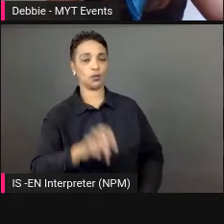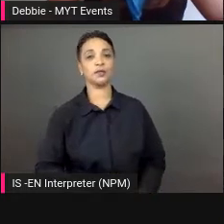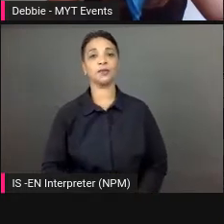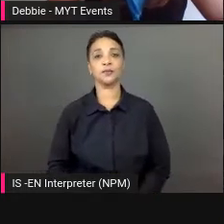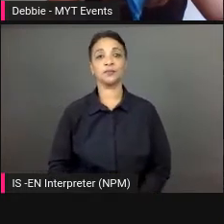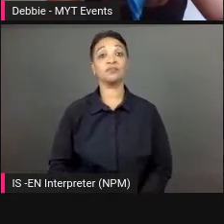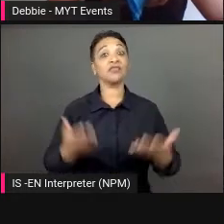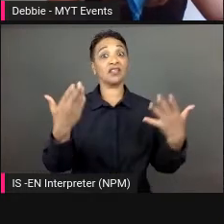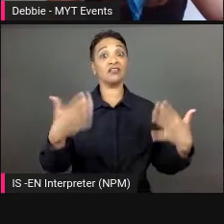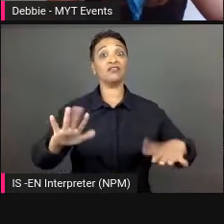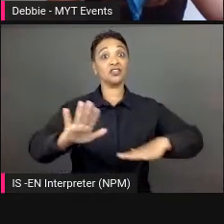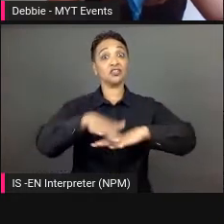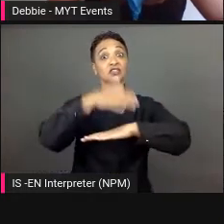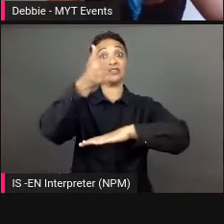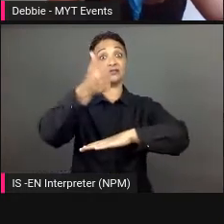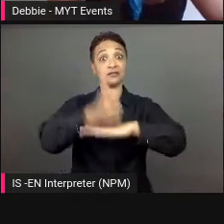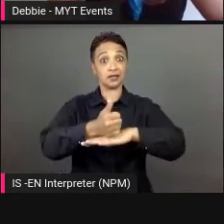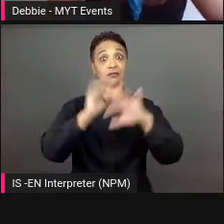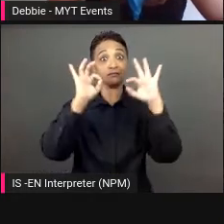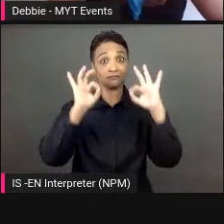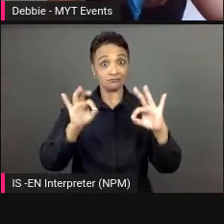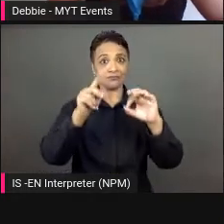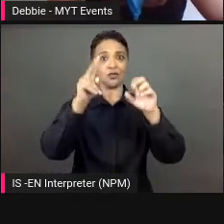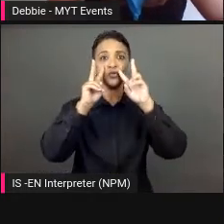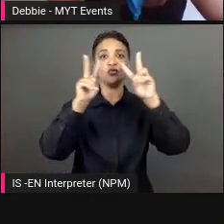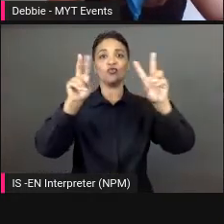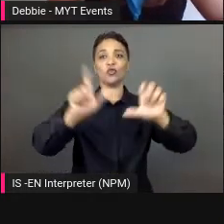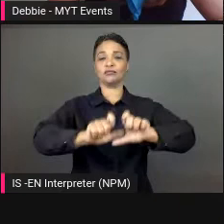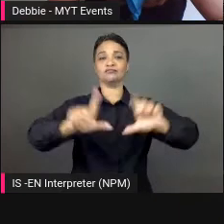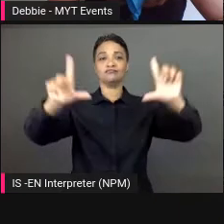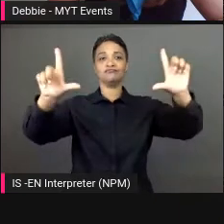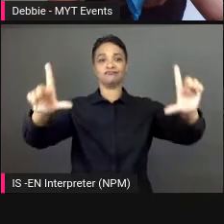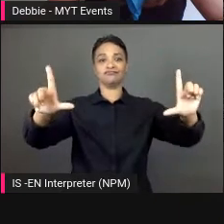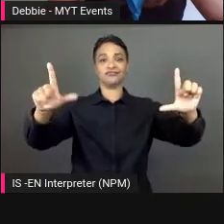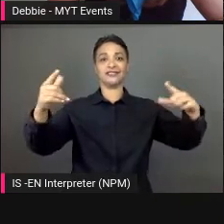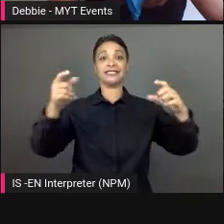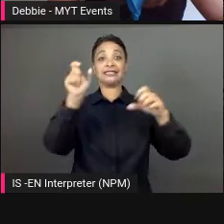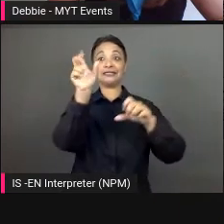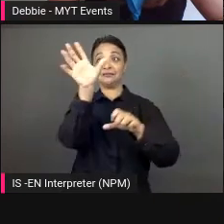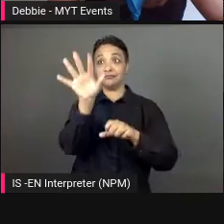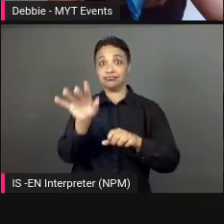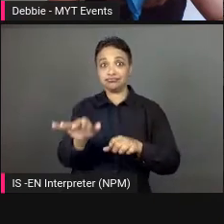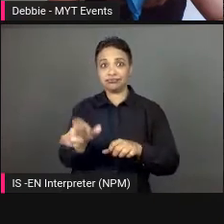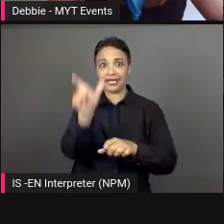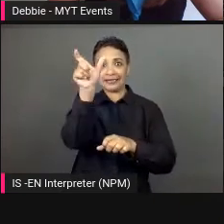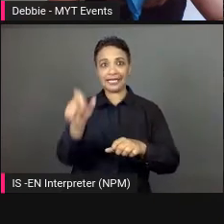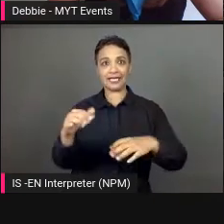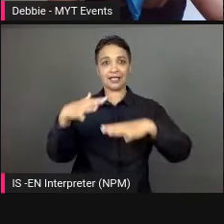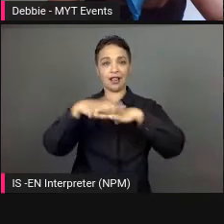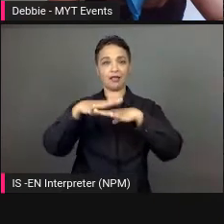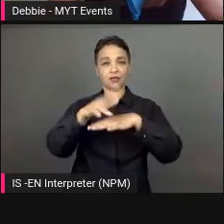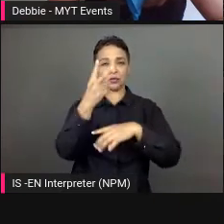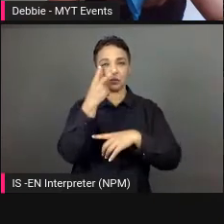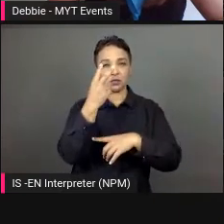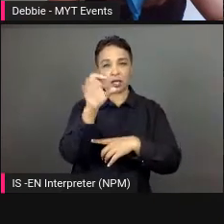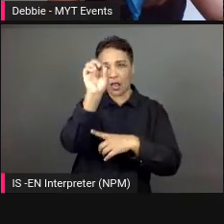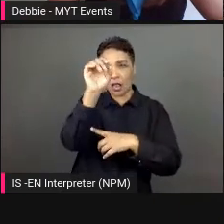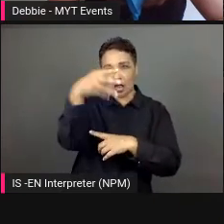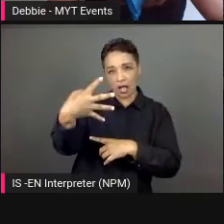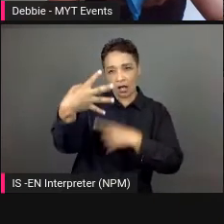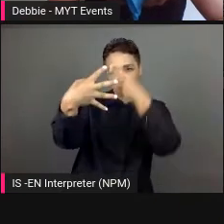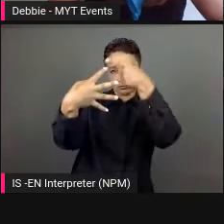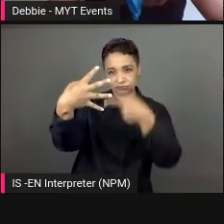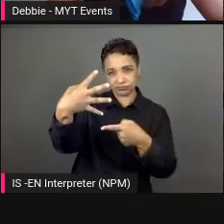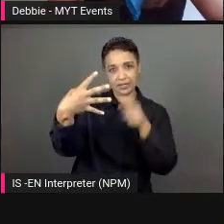up, we recommend that you view the stage full screen with the text overlay as a footer, and you'll see the setting buttons to alter the position and